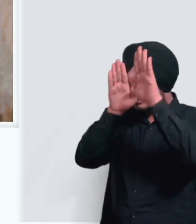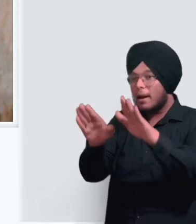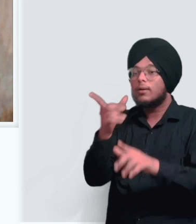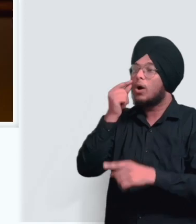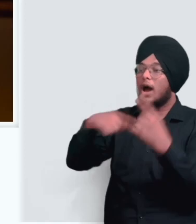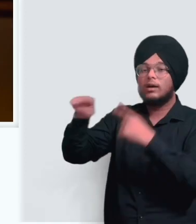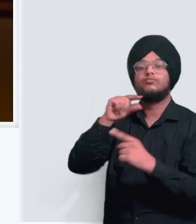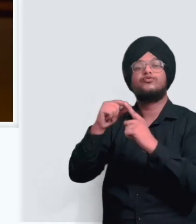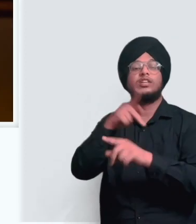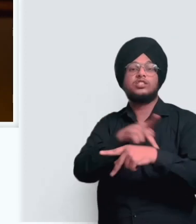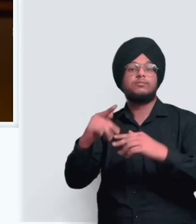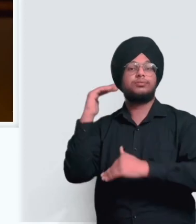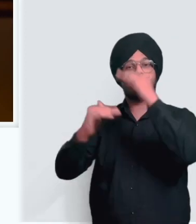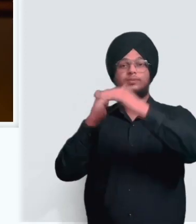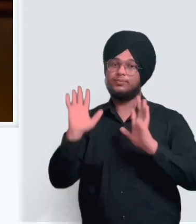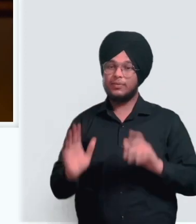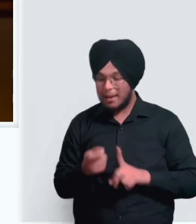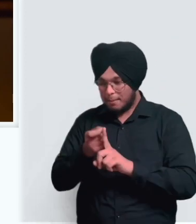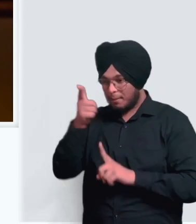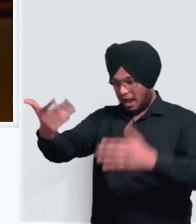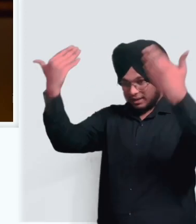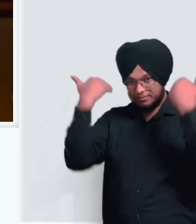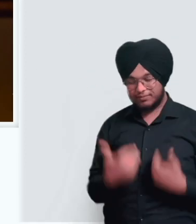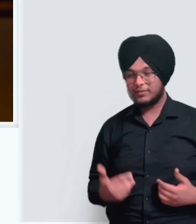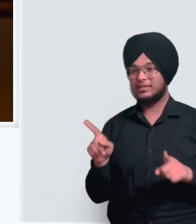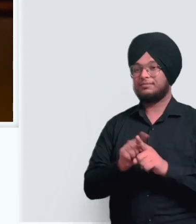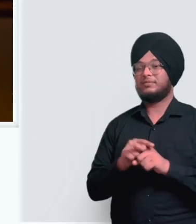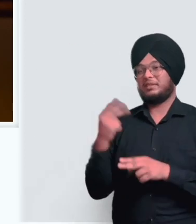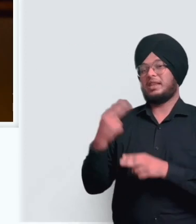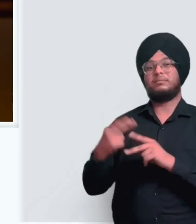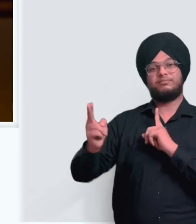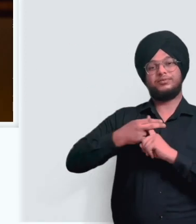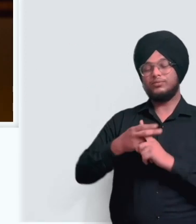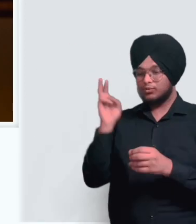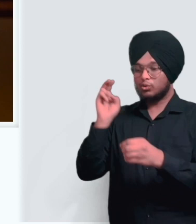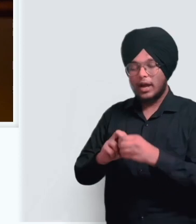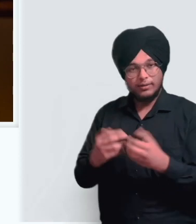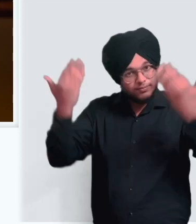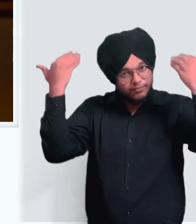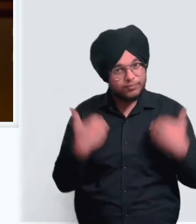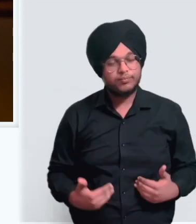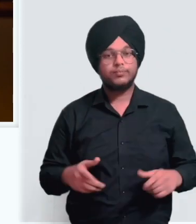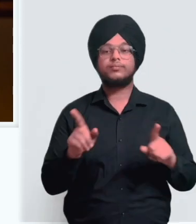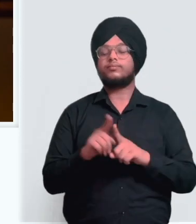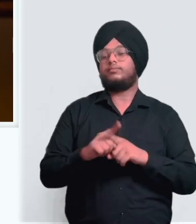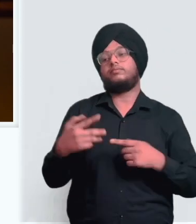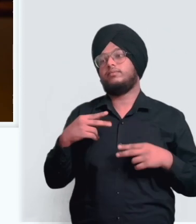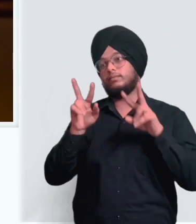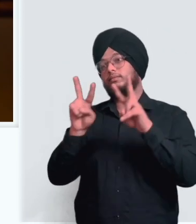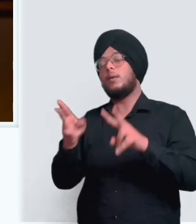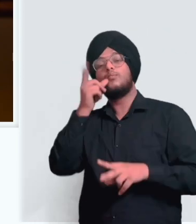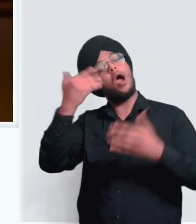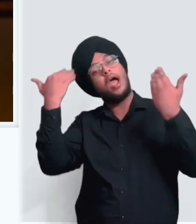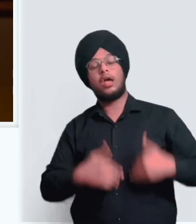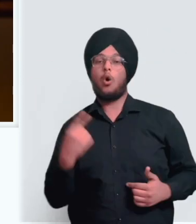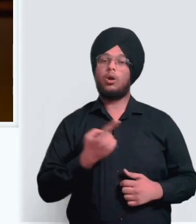success. The paying audience members, so-called subscribers, were also exclusively male. For a yearly fee, a